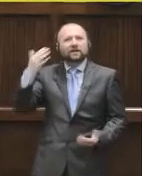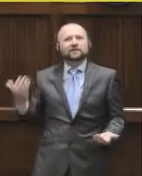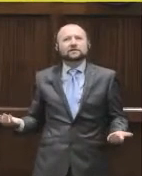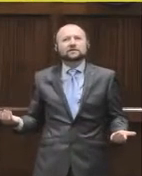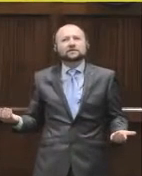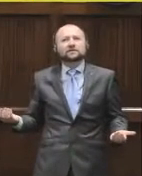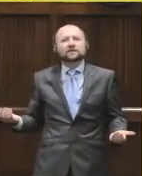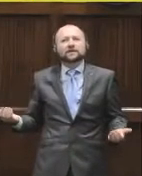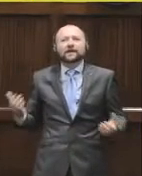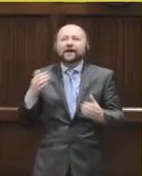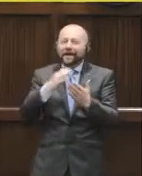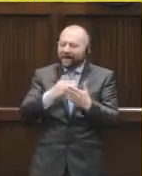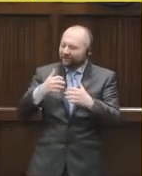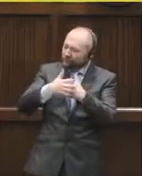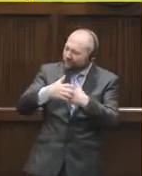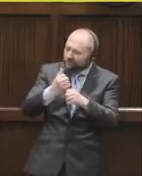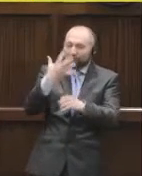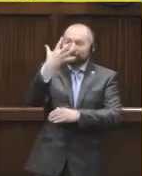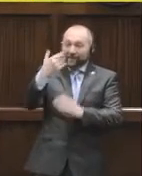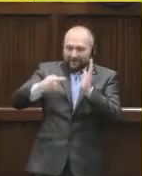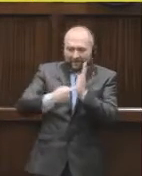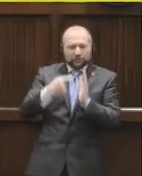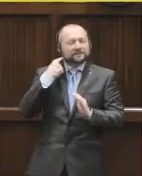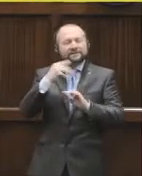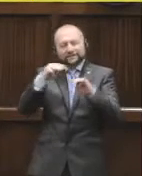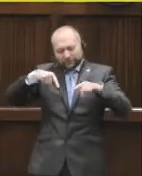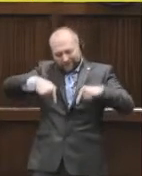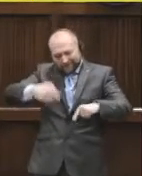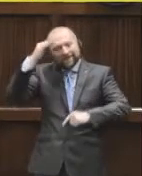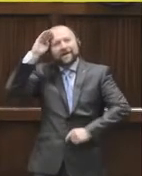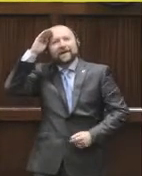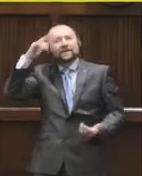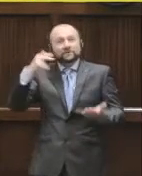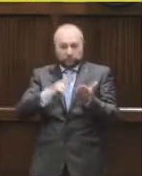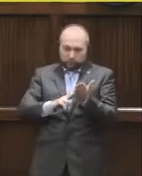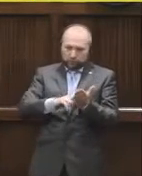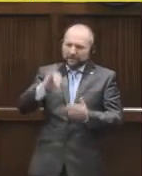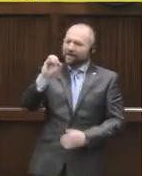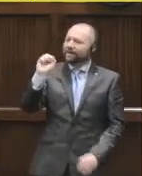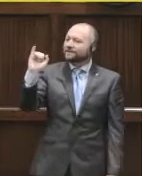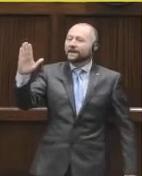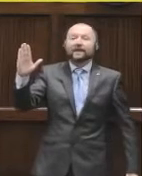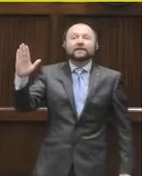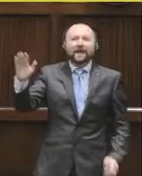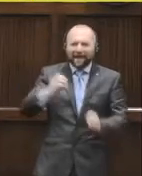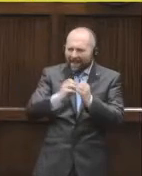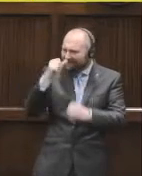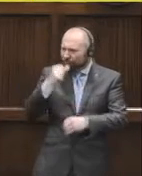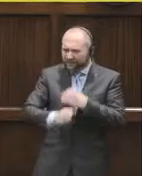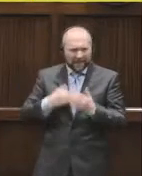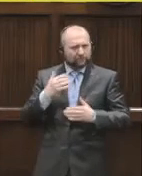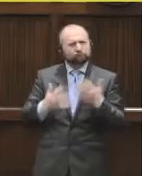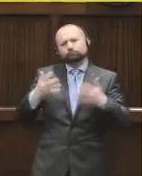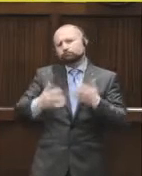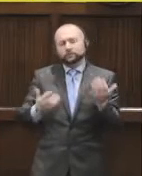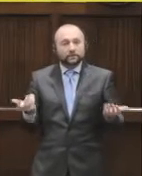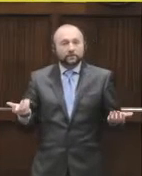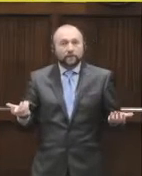There are approximately 5,000 deaf people in Ireland who use ISL daily.